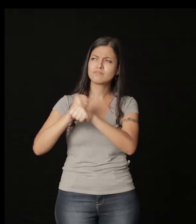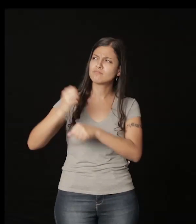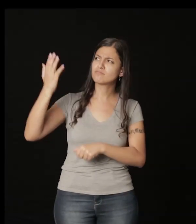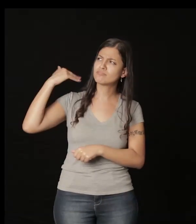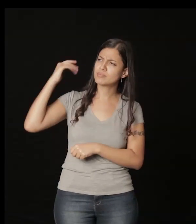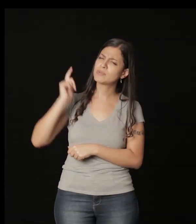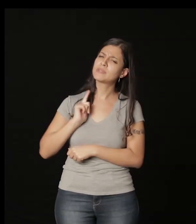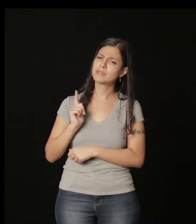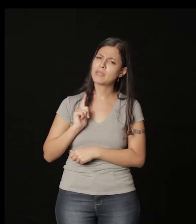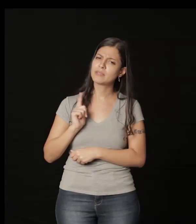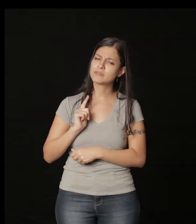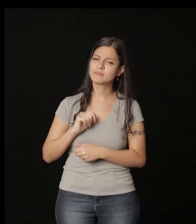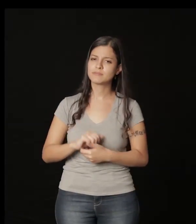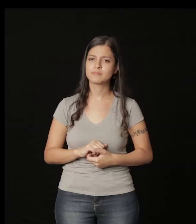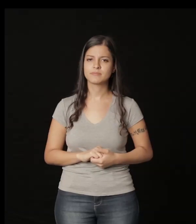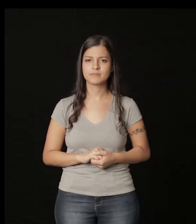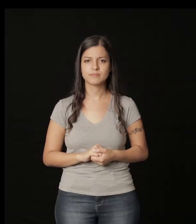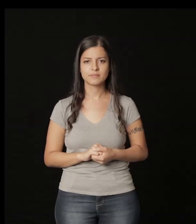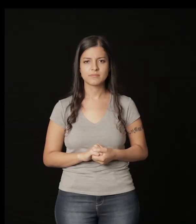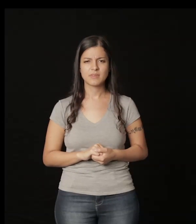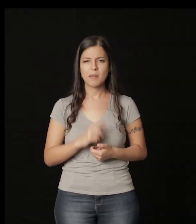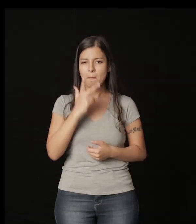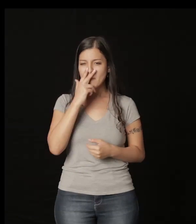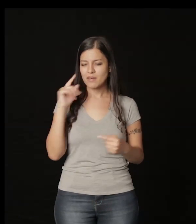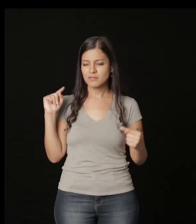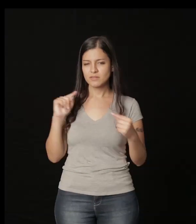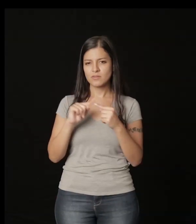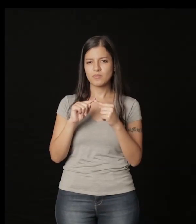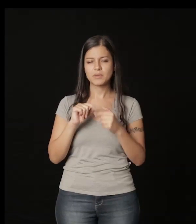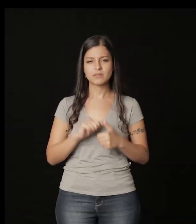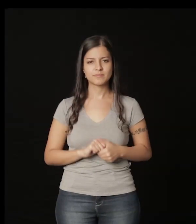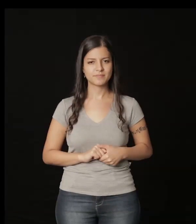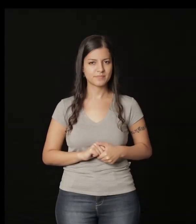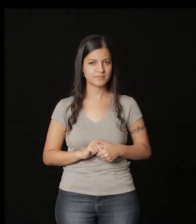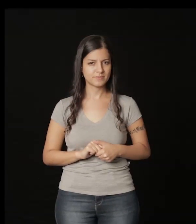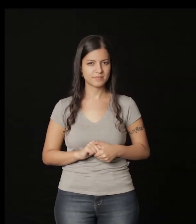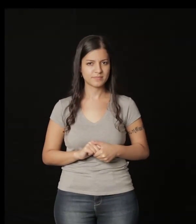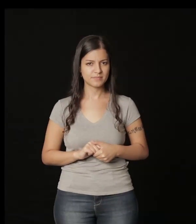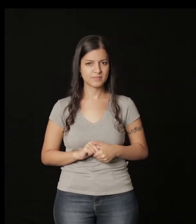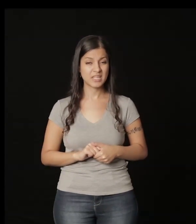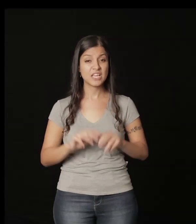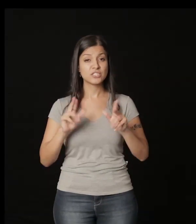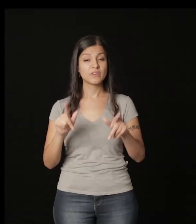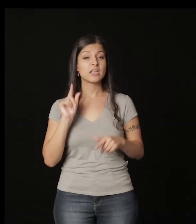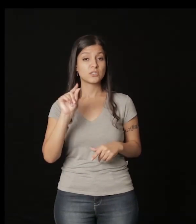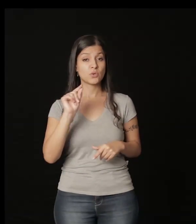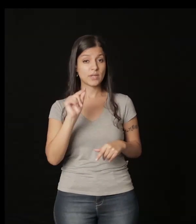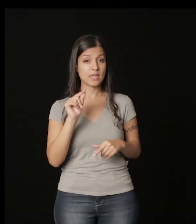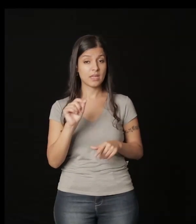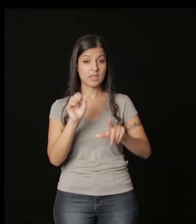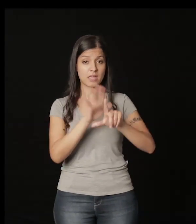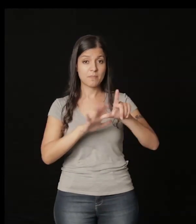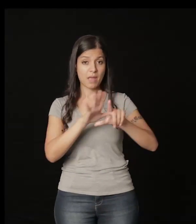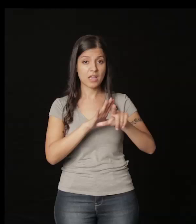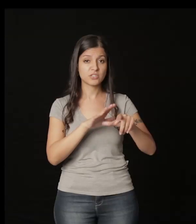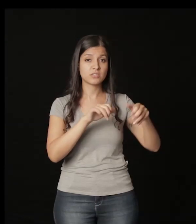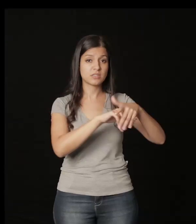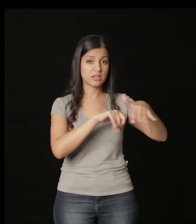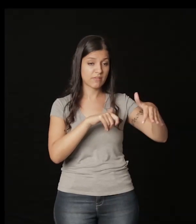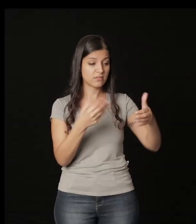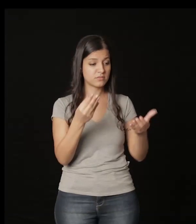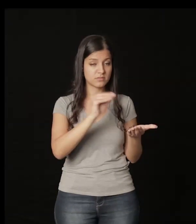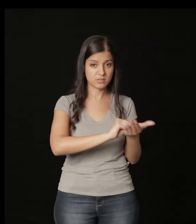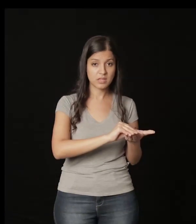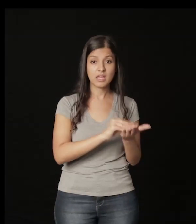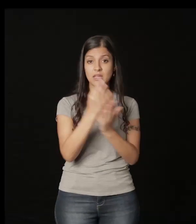that go back for centuries, so this is very much part of that tradition. I think what's different about this one is the use of